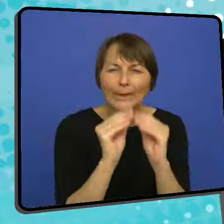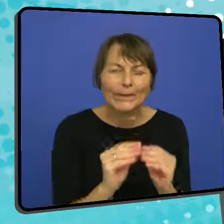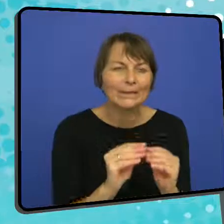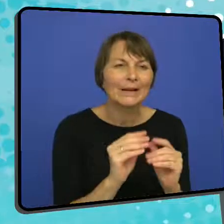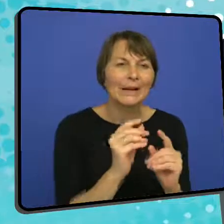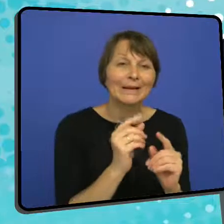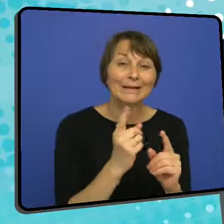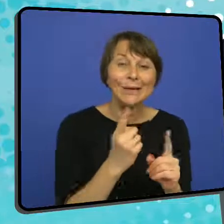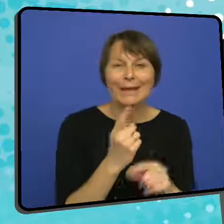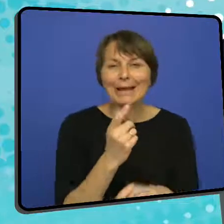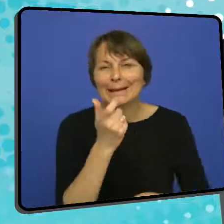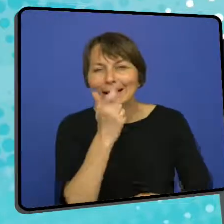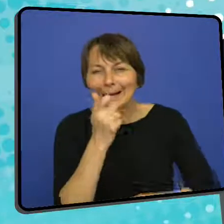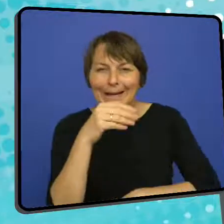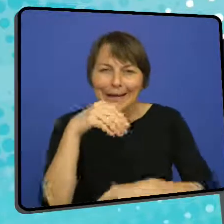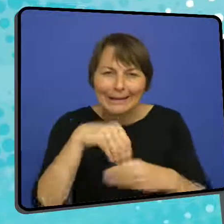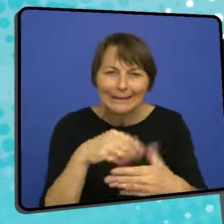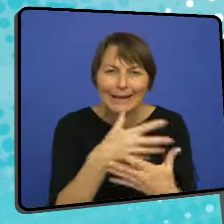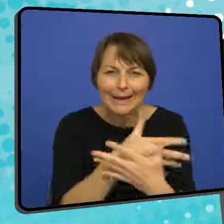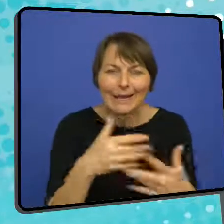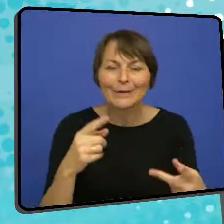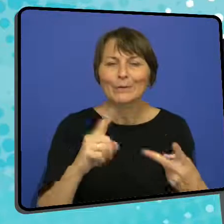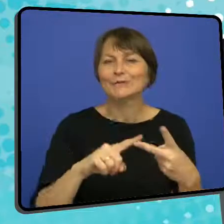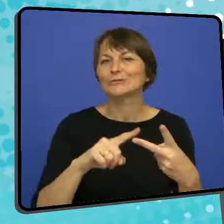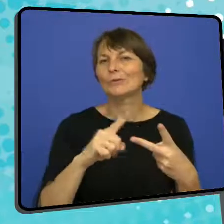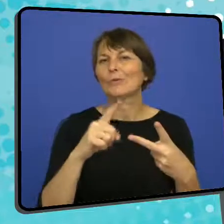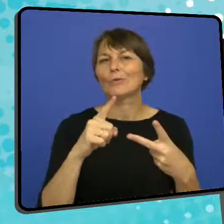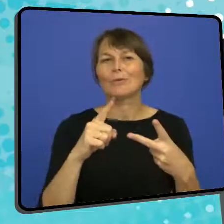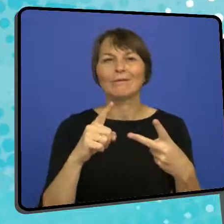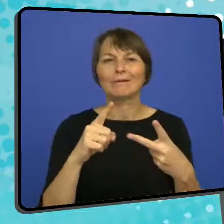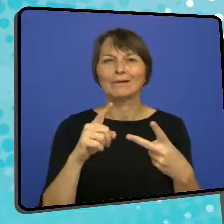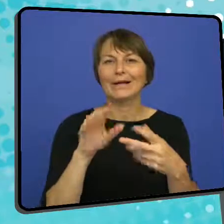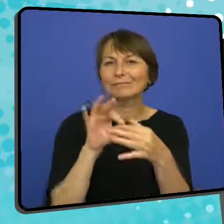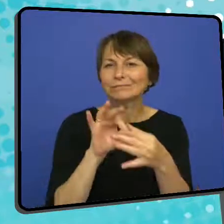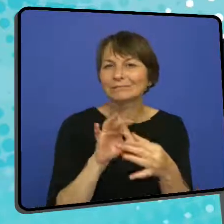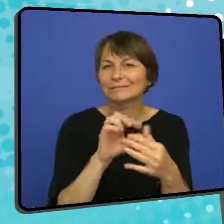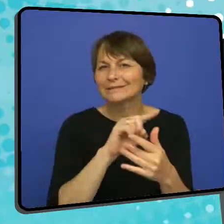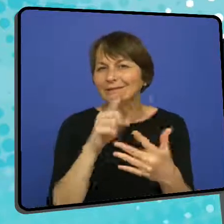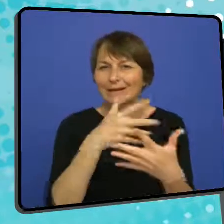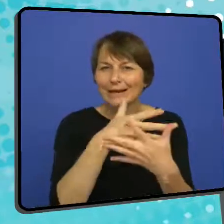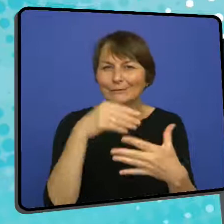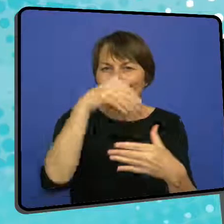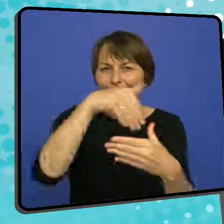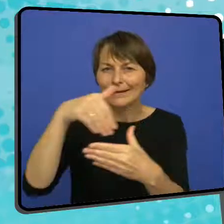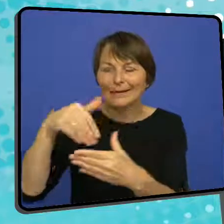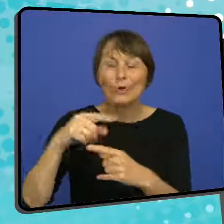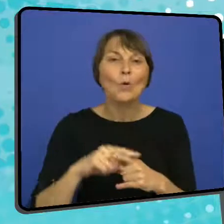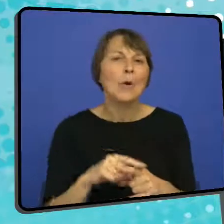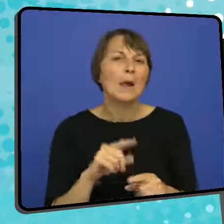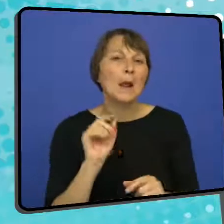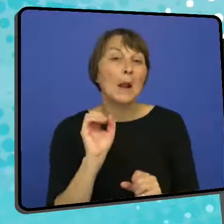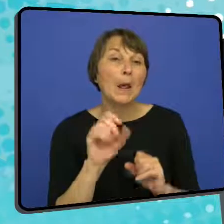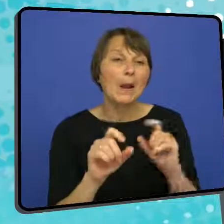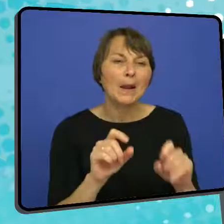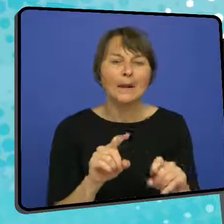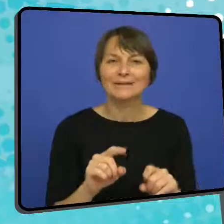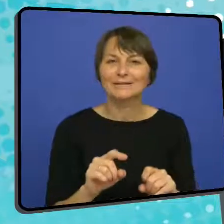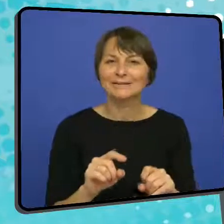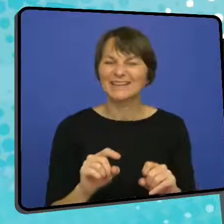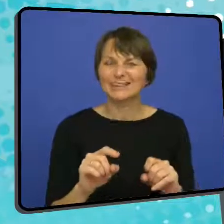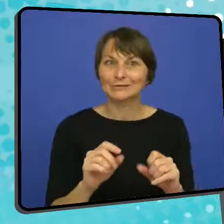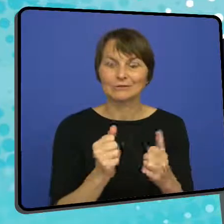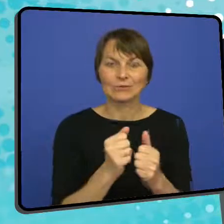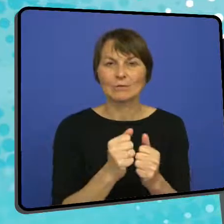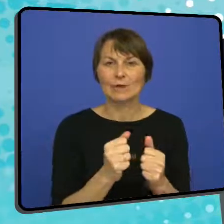sarcasm even, relates to things like natural language processing and like computers understanding sarcasm. But there's so much